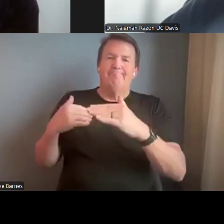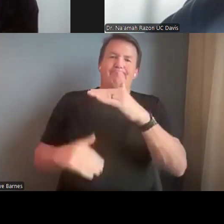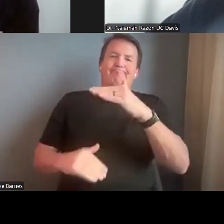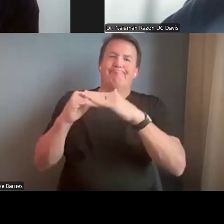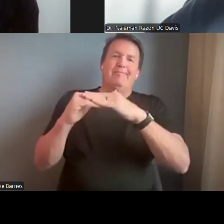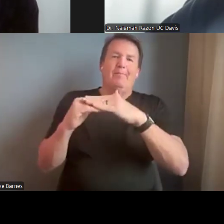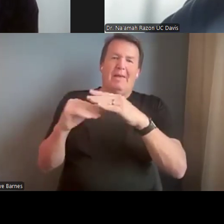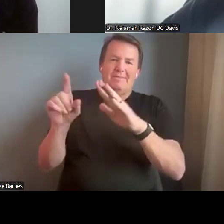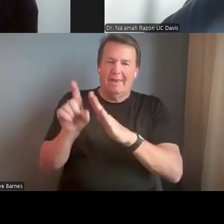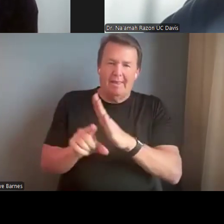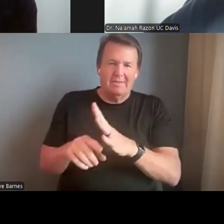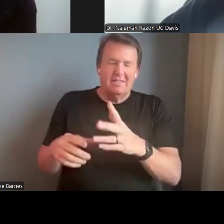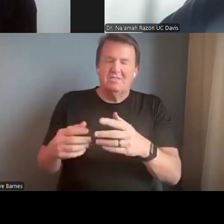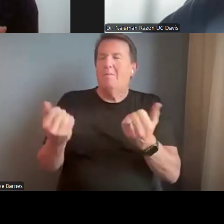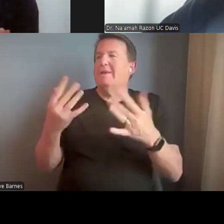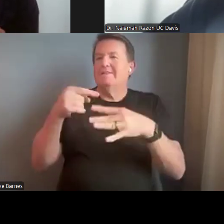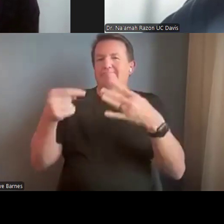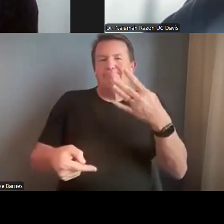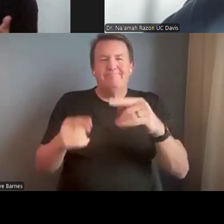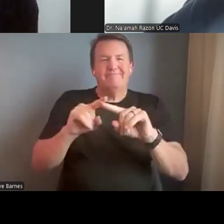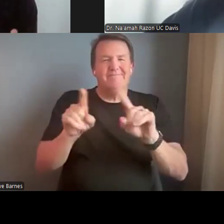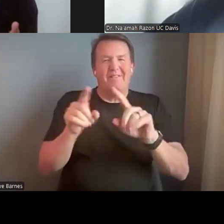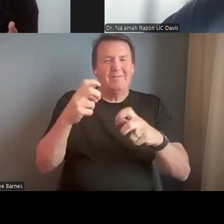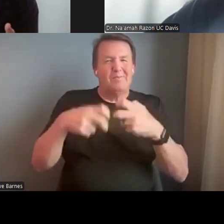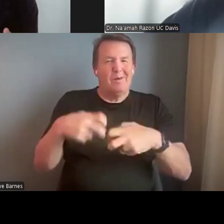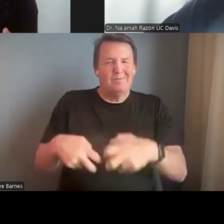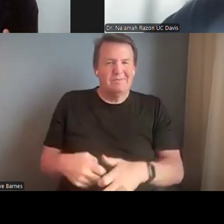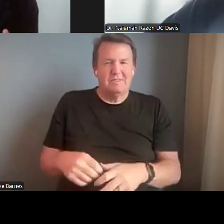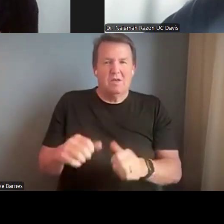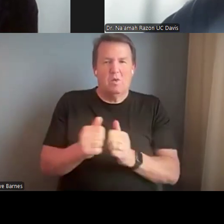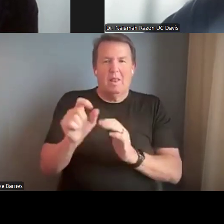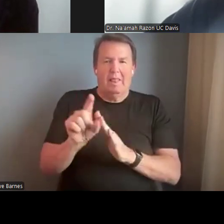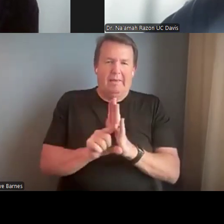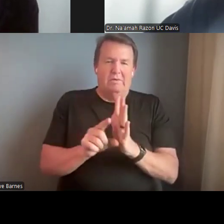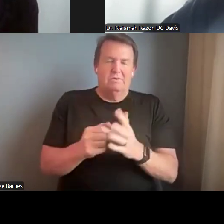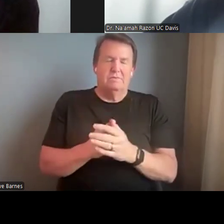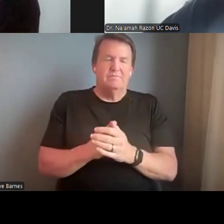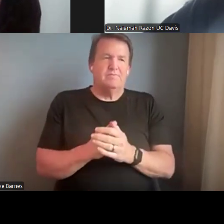other issues around legal status that come up, I think that's just gotten more challenging